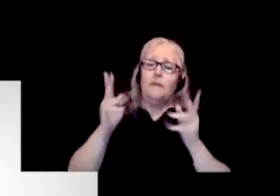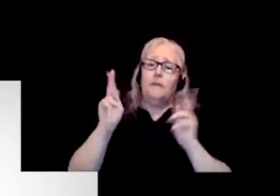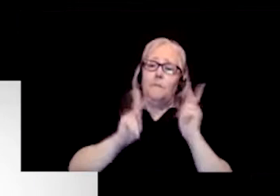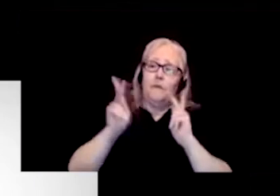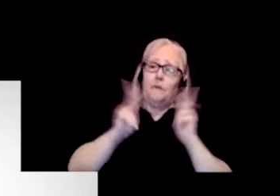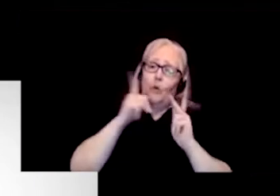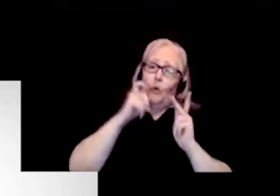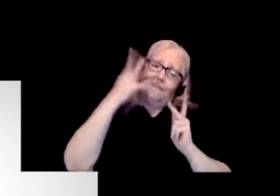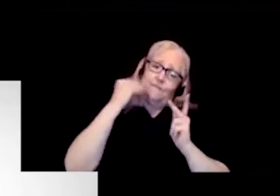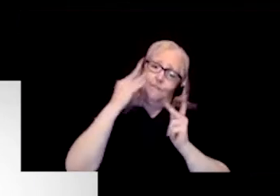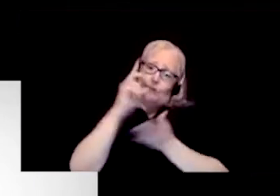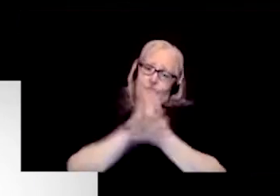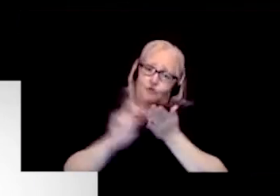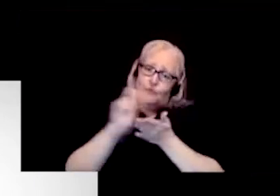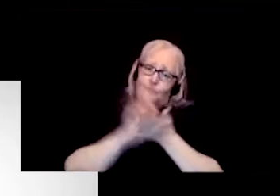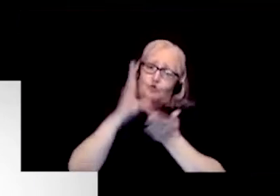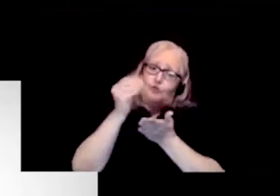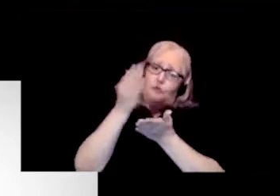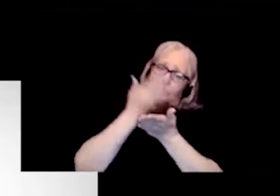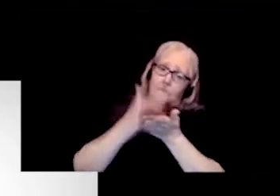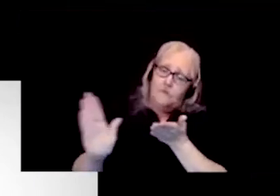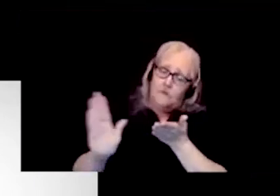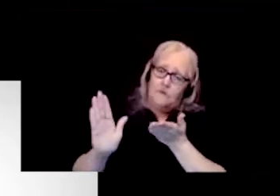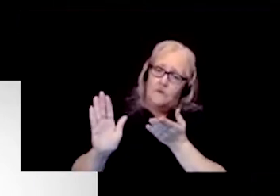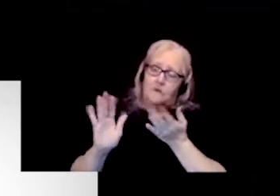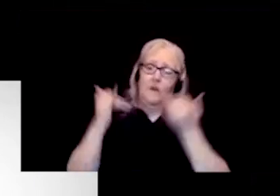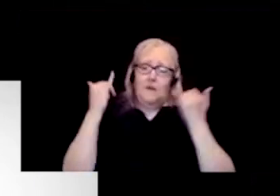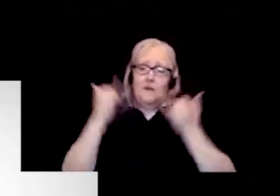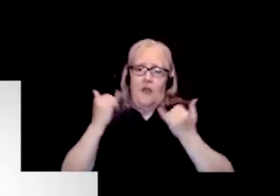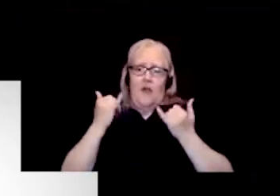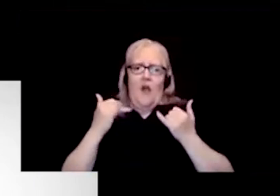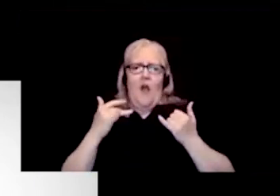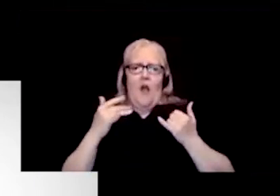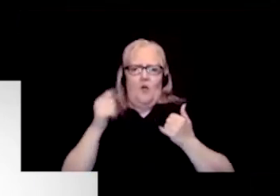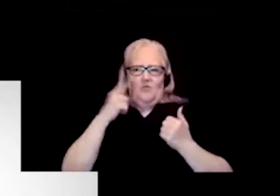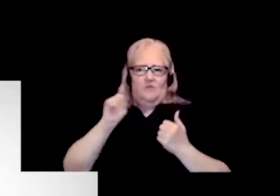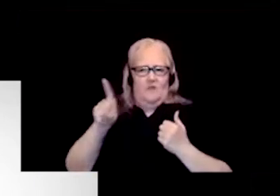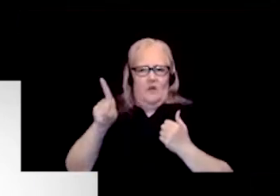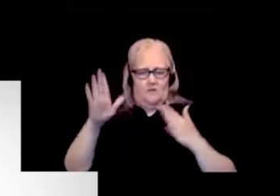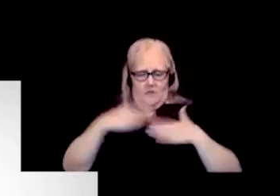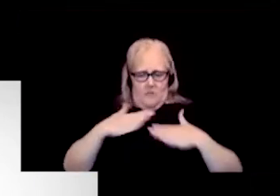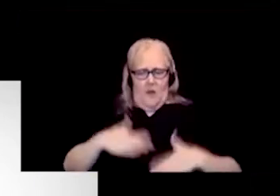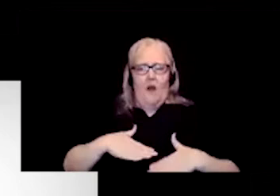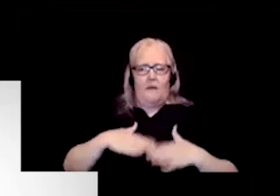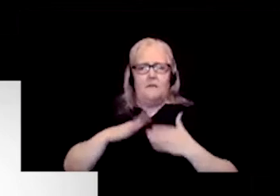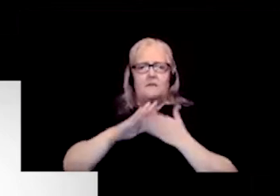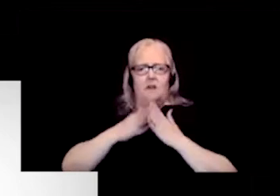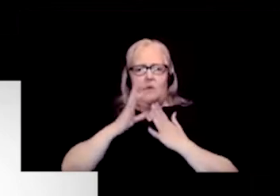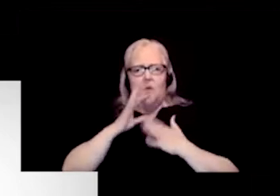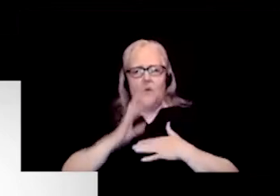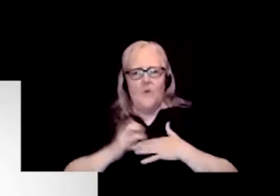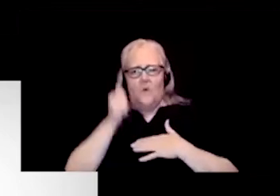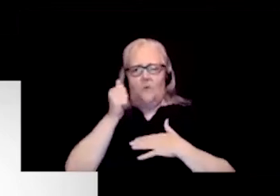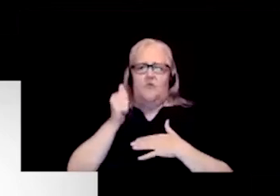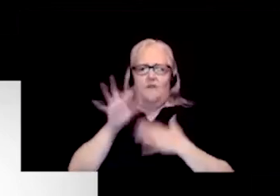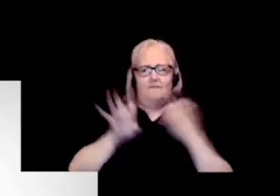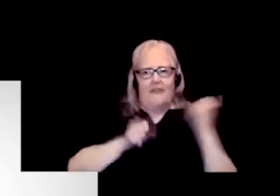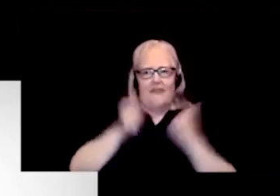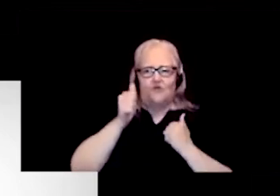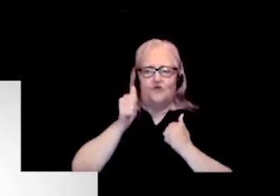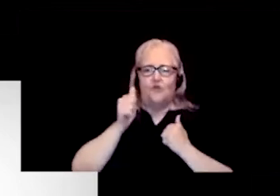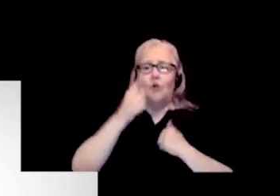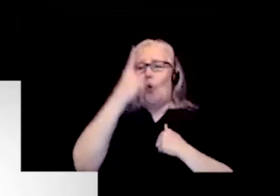populations find themselves aging, right? If you looked, according to epigeneticists, if you looked at the